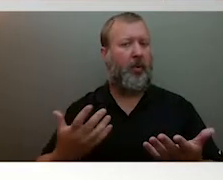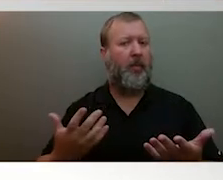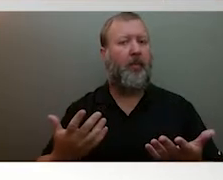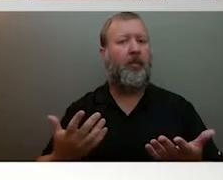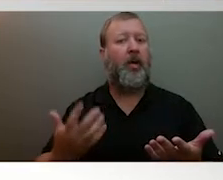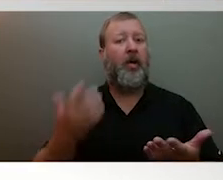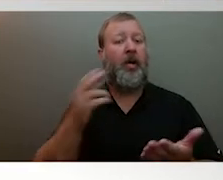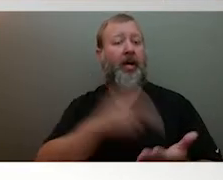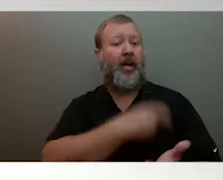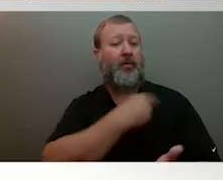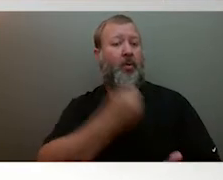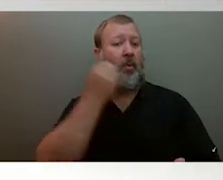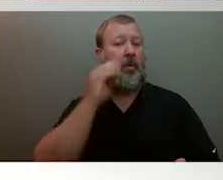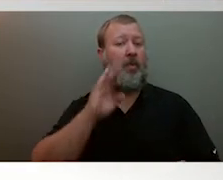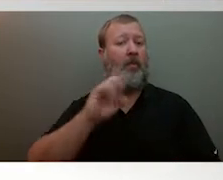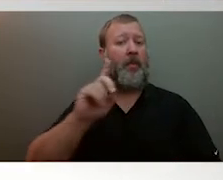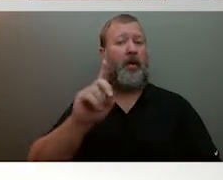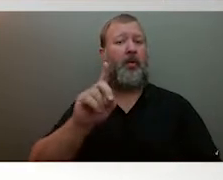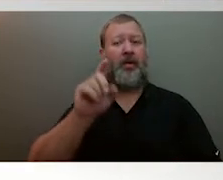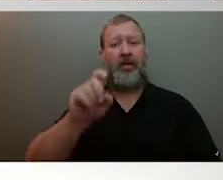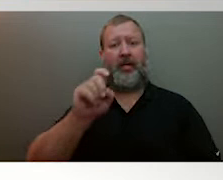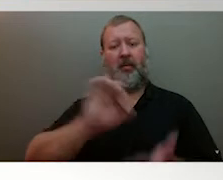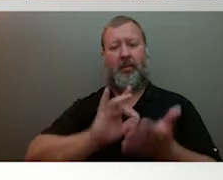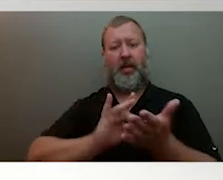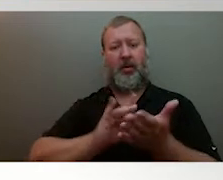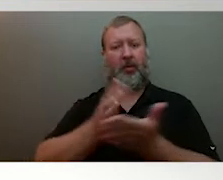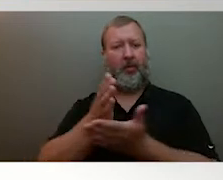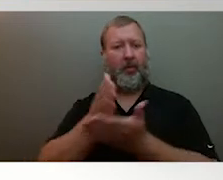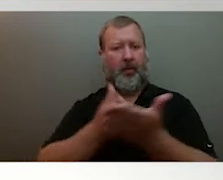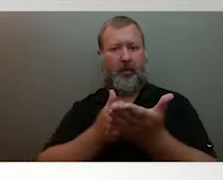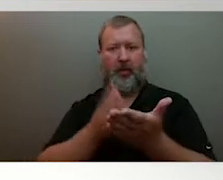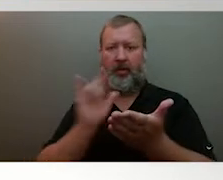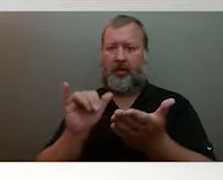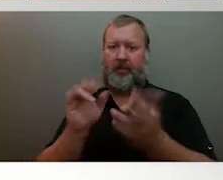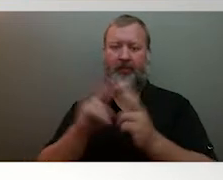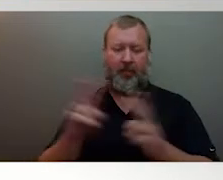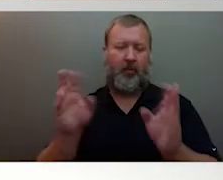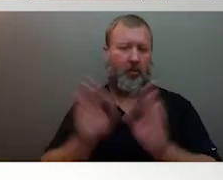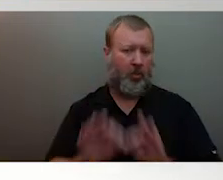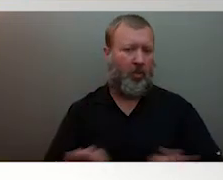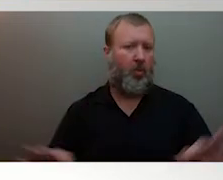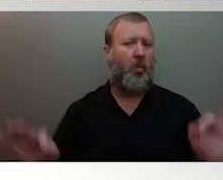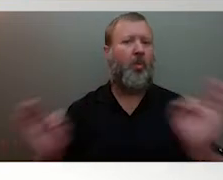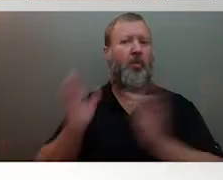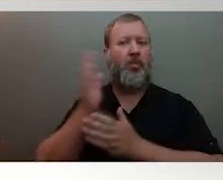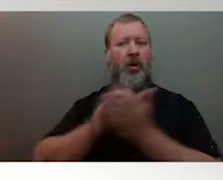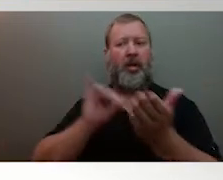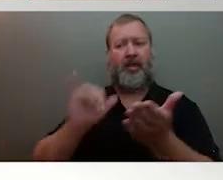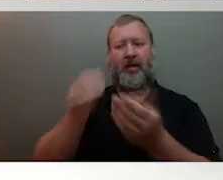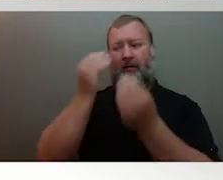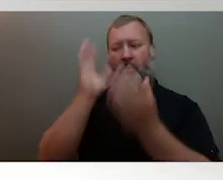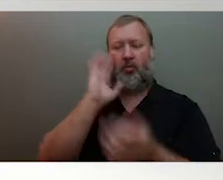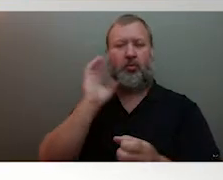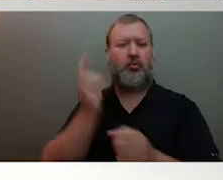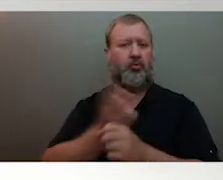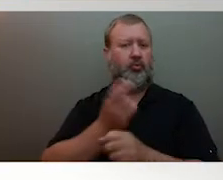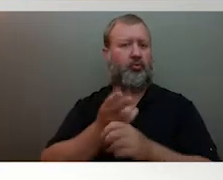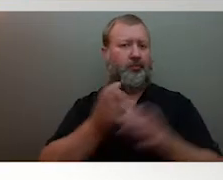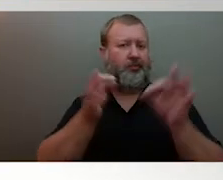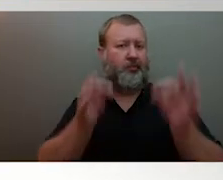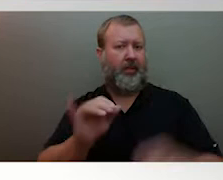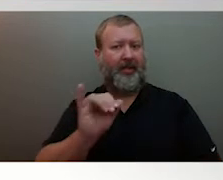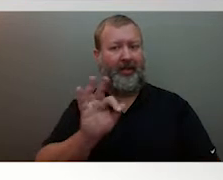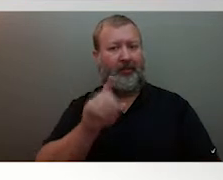for hospital homebound, you need the medical piece. That's a very important part of the data that they will use to decide